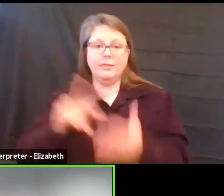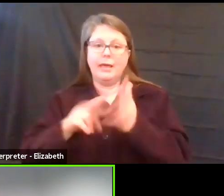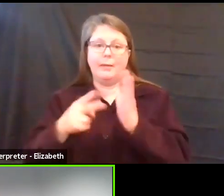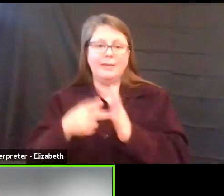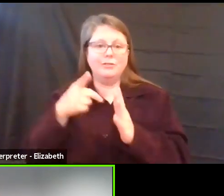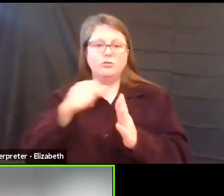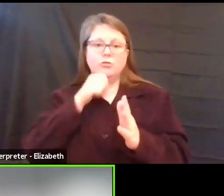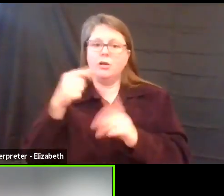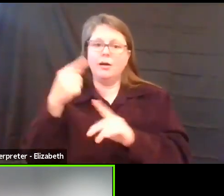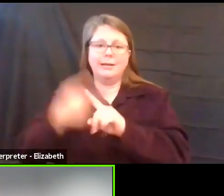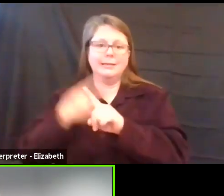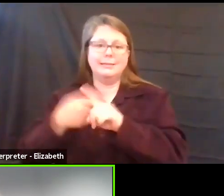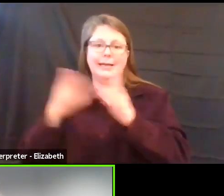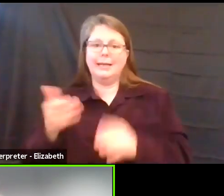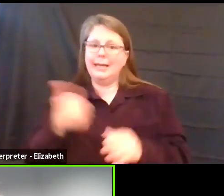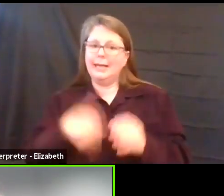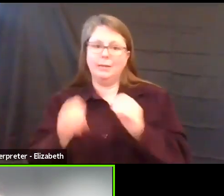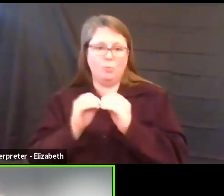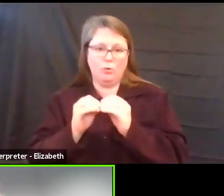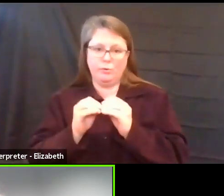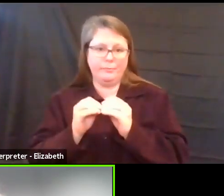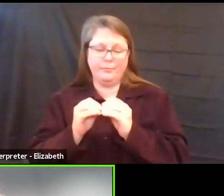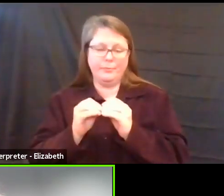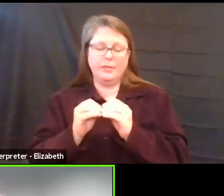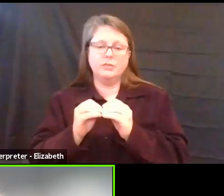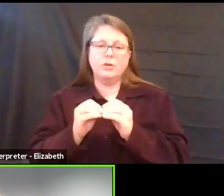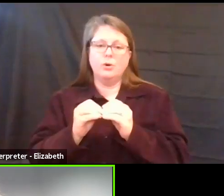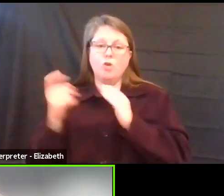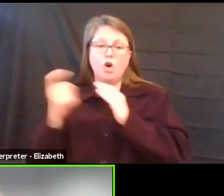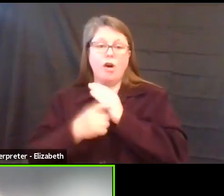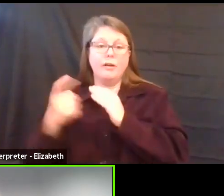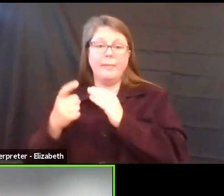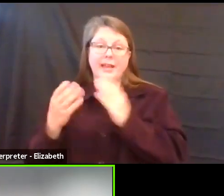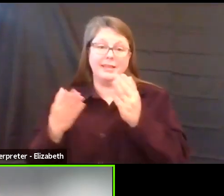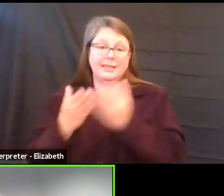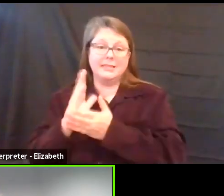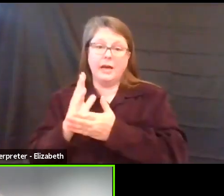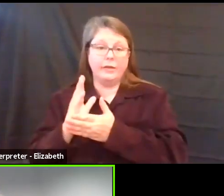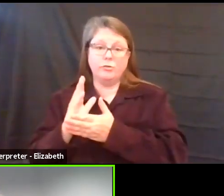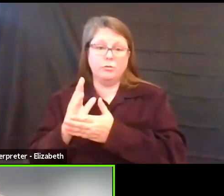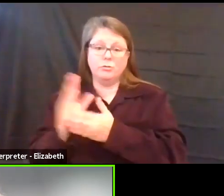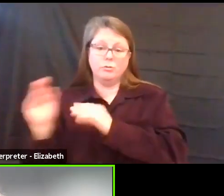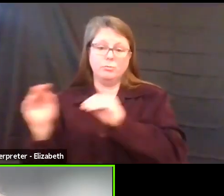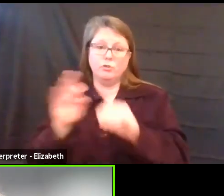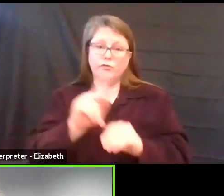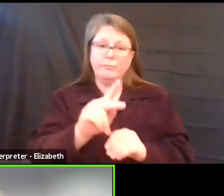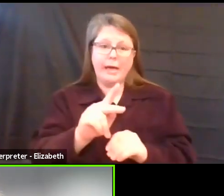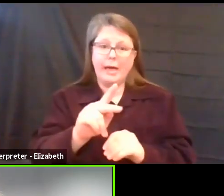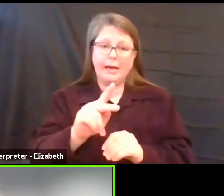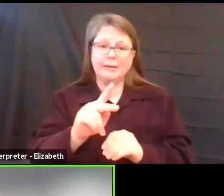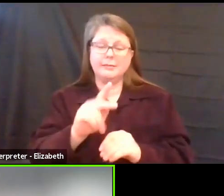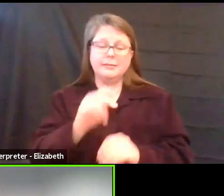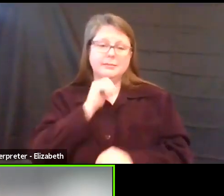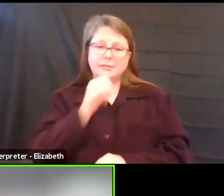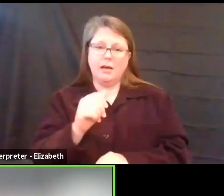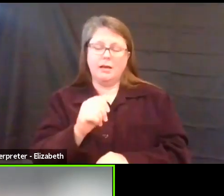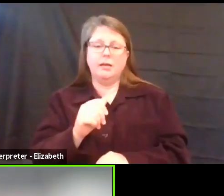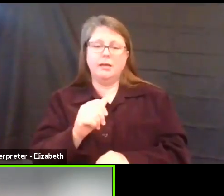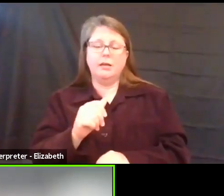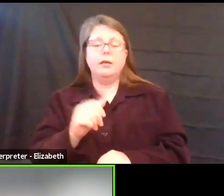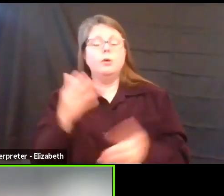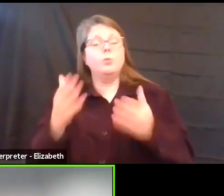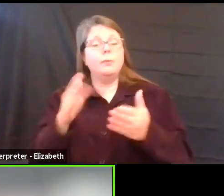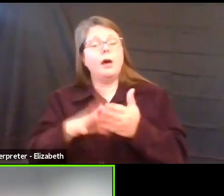back in. We might be able to learn some things from other communities, like in Northern California, where this is not uncommon.